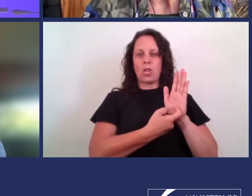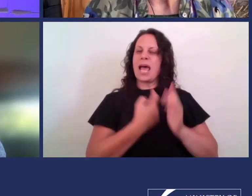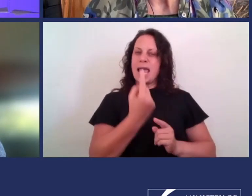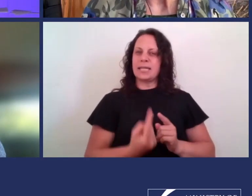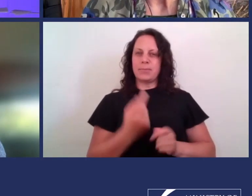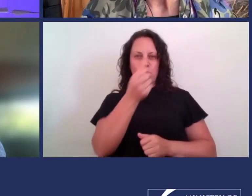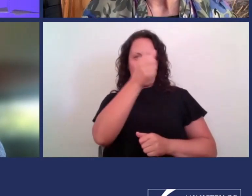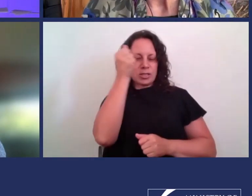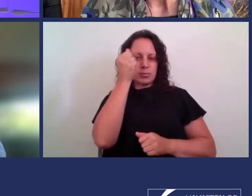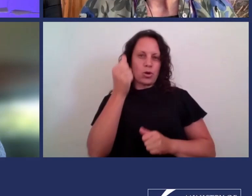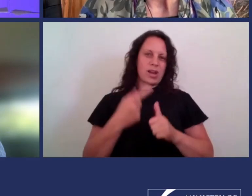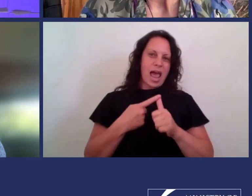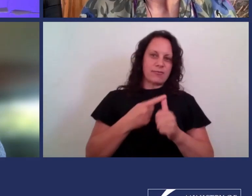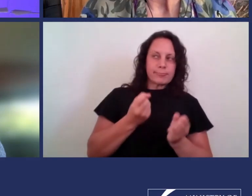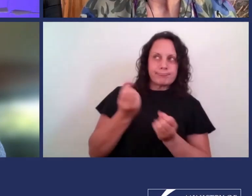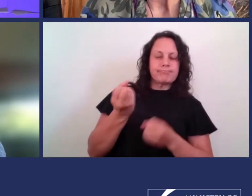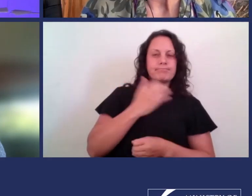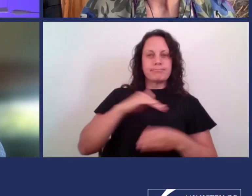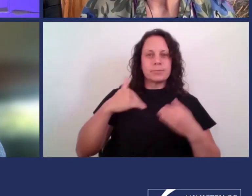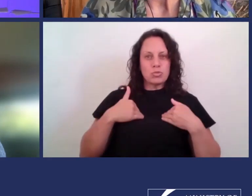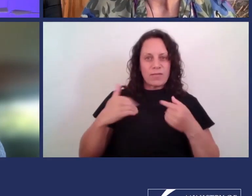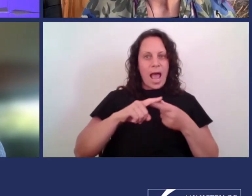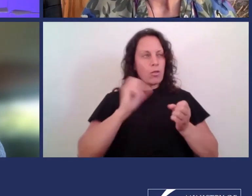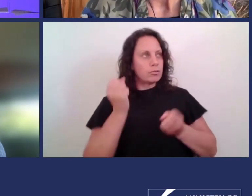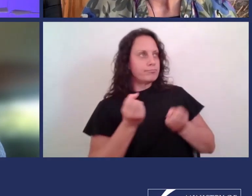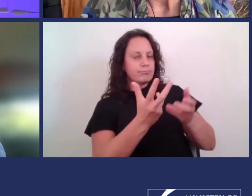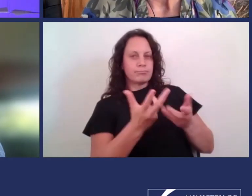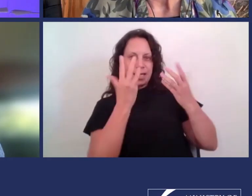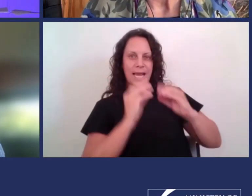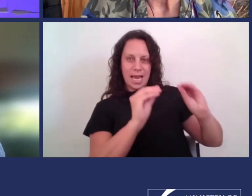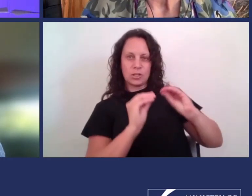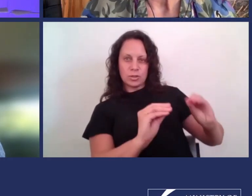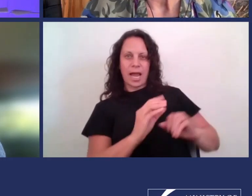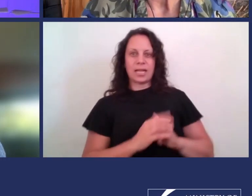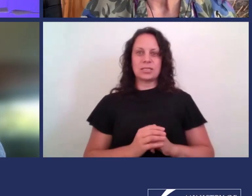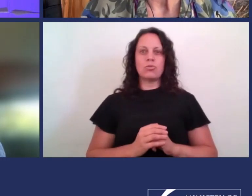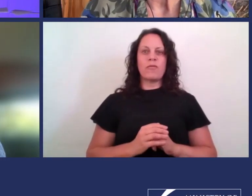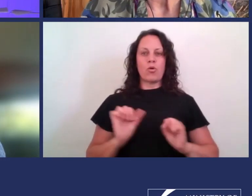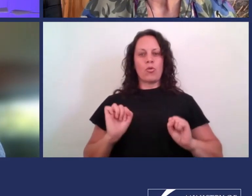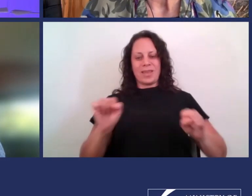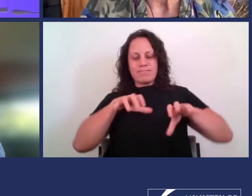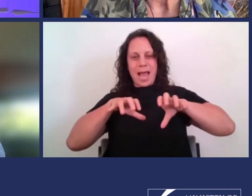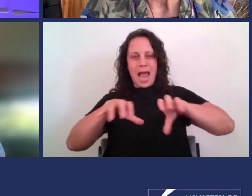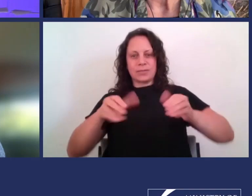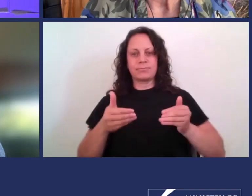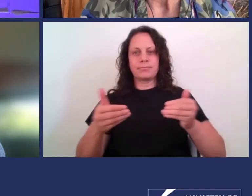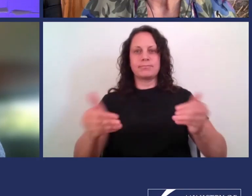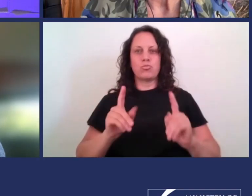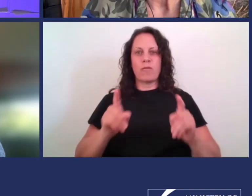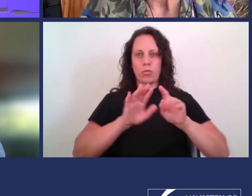advice to the Ministries of Health and Education to inform the COVID-19 response for children. Tēnā koe,